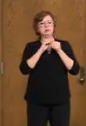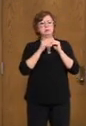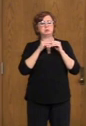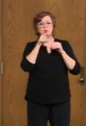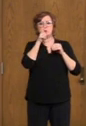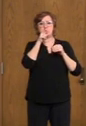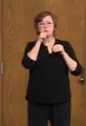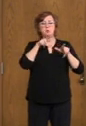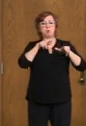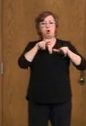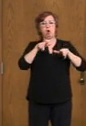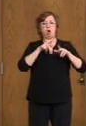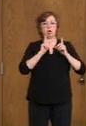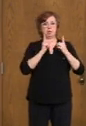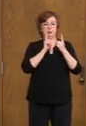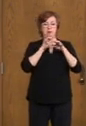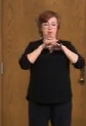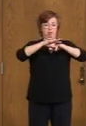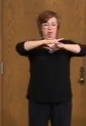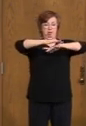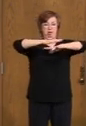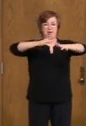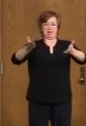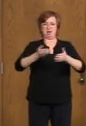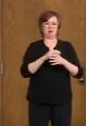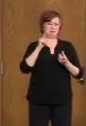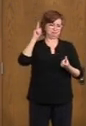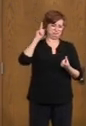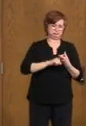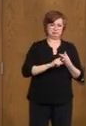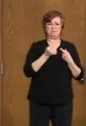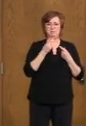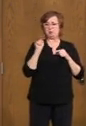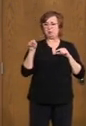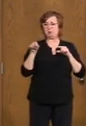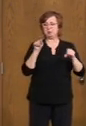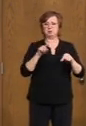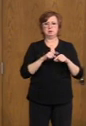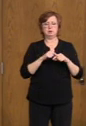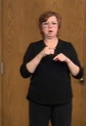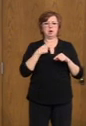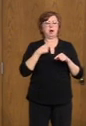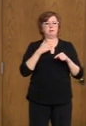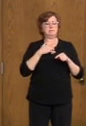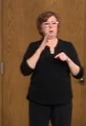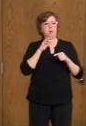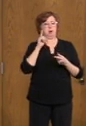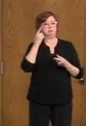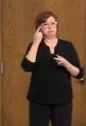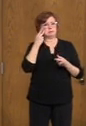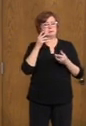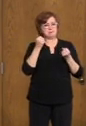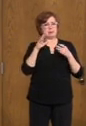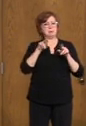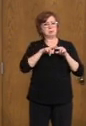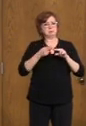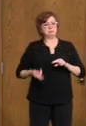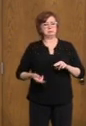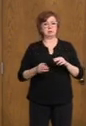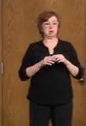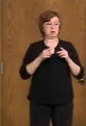and I can guarantee you'll see our numbers come down dramatically within a week. I would just add to that in North Dakota, I know